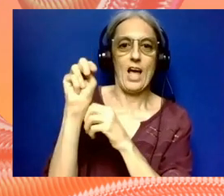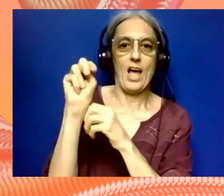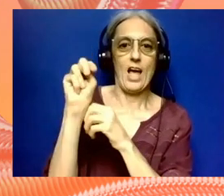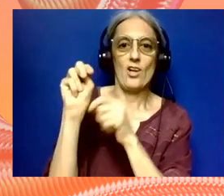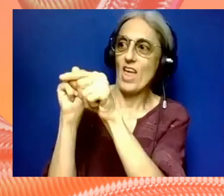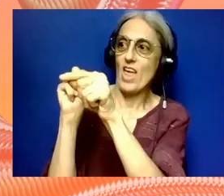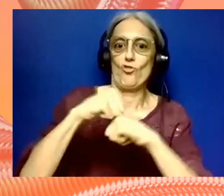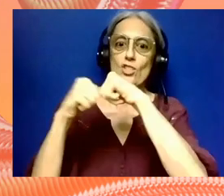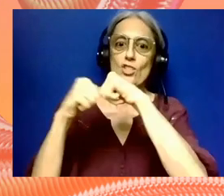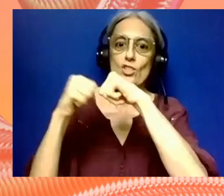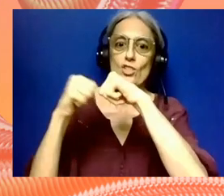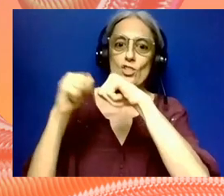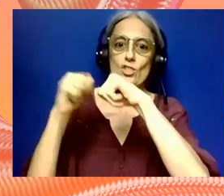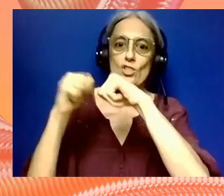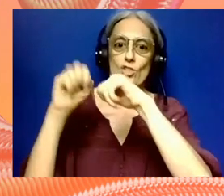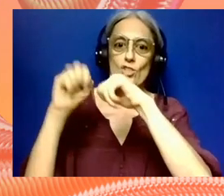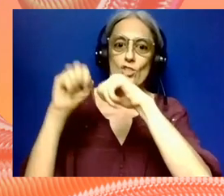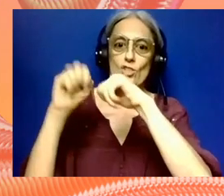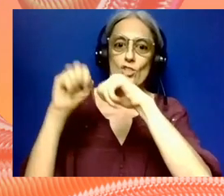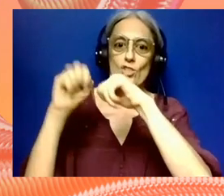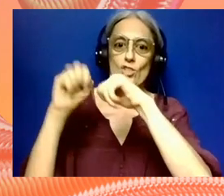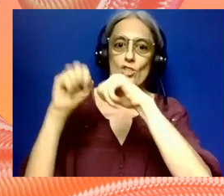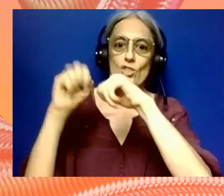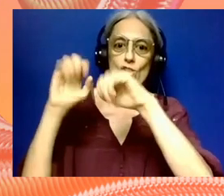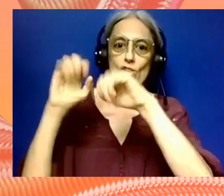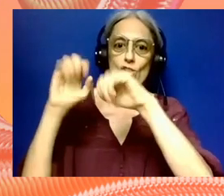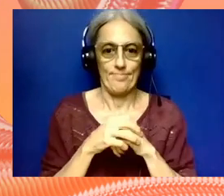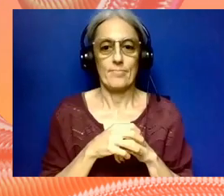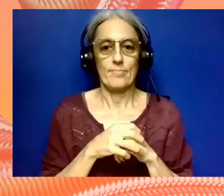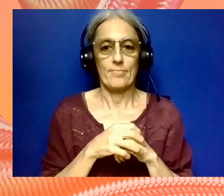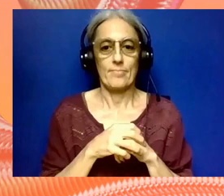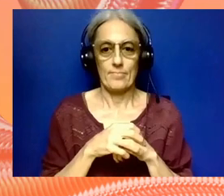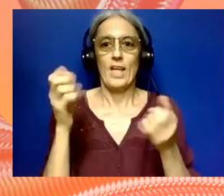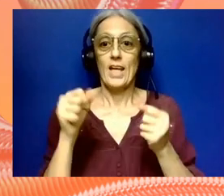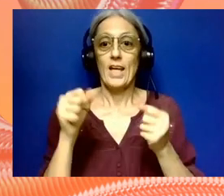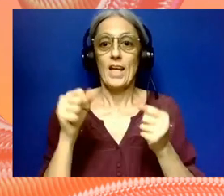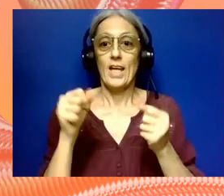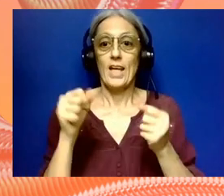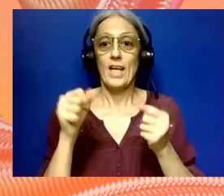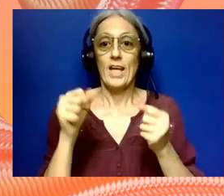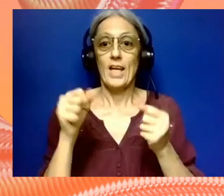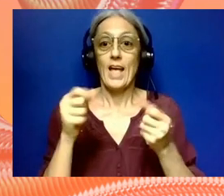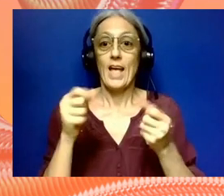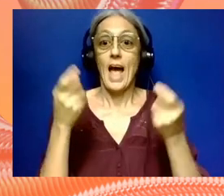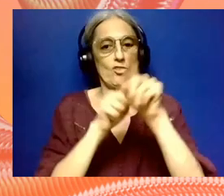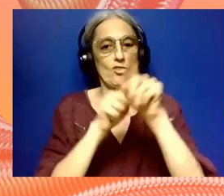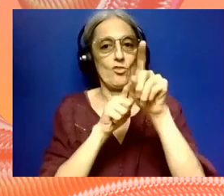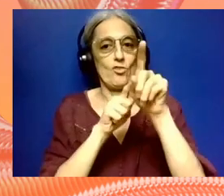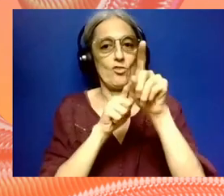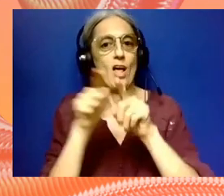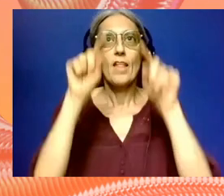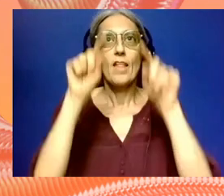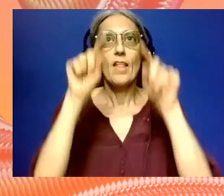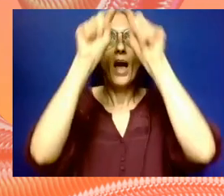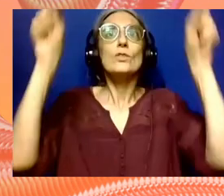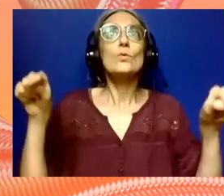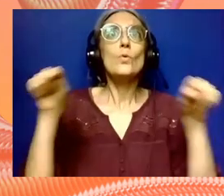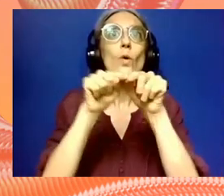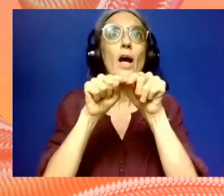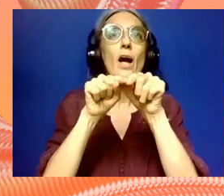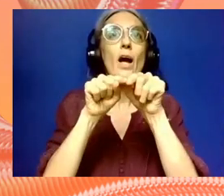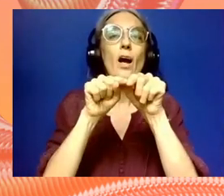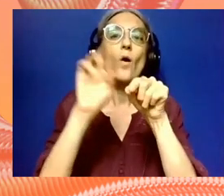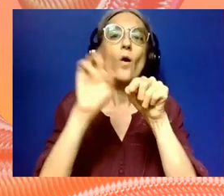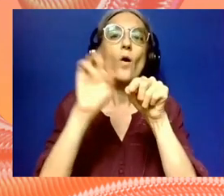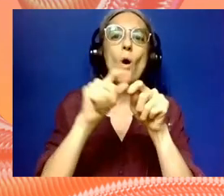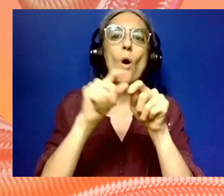it's one of the hardest things that can happen in astrology is a square or a conjunction or an opposition between Saturn and Mars.